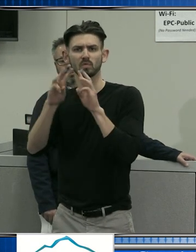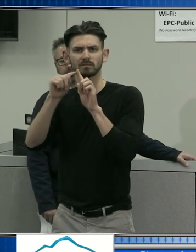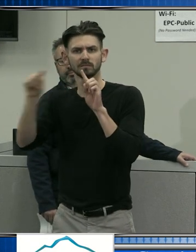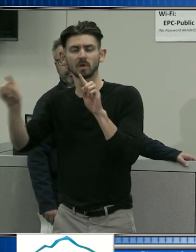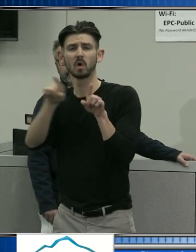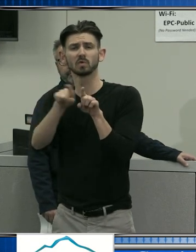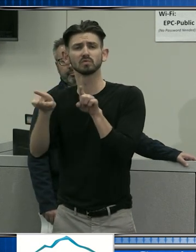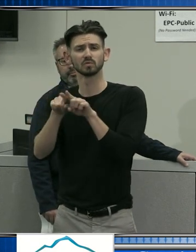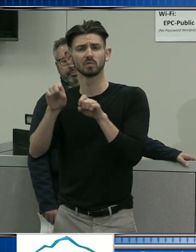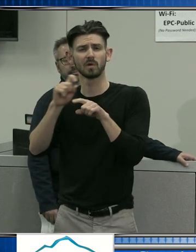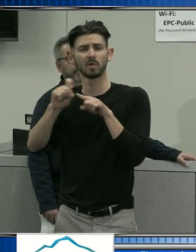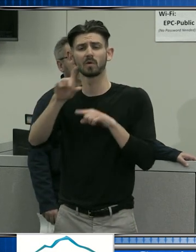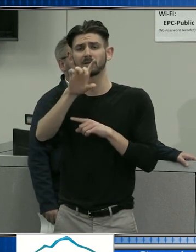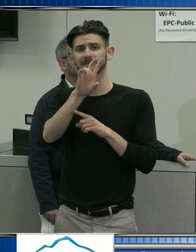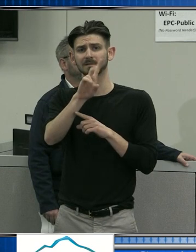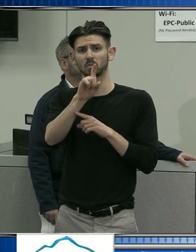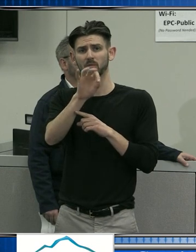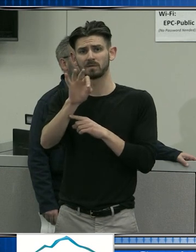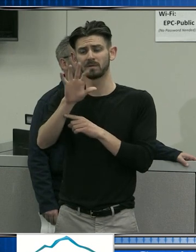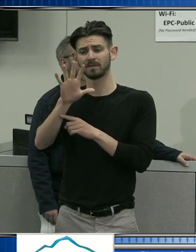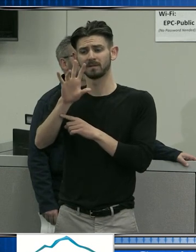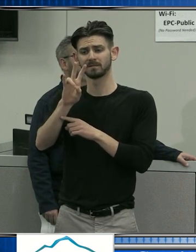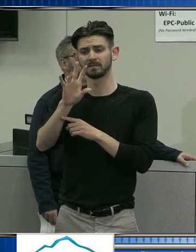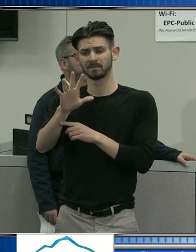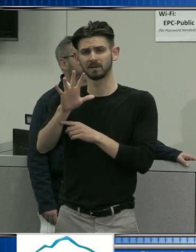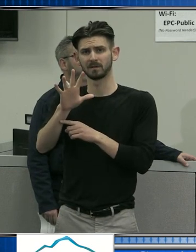number for that is